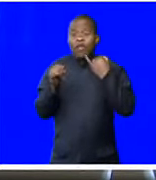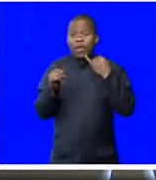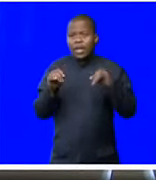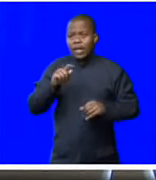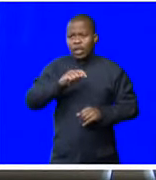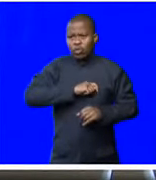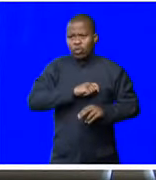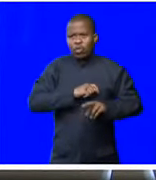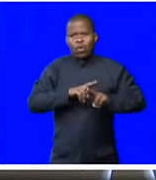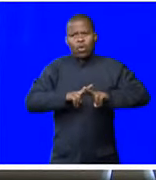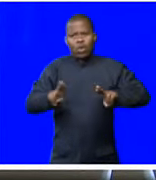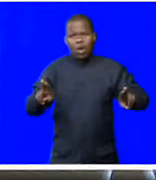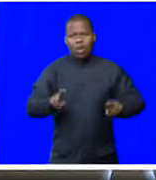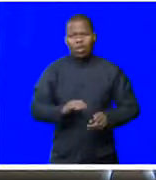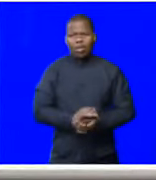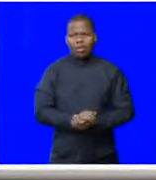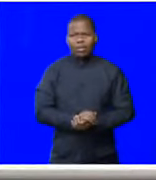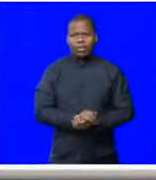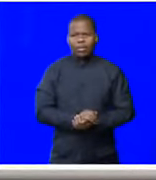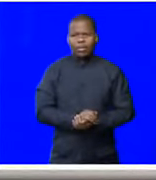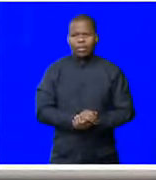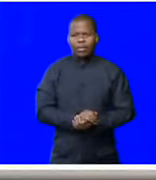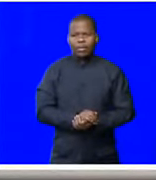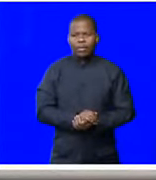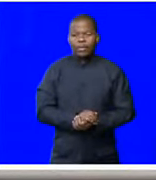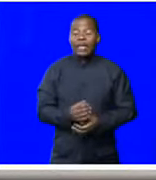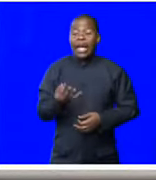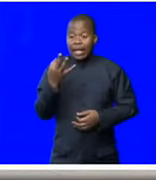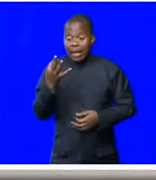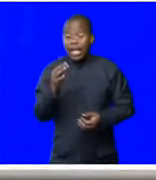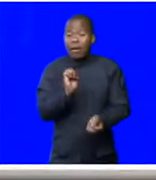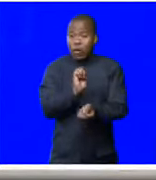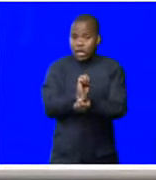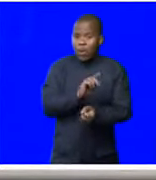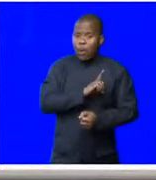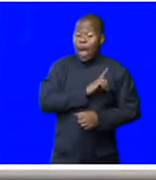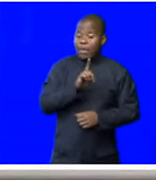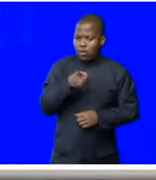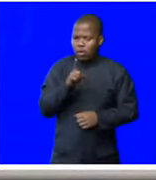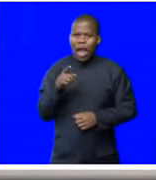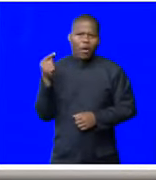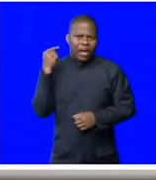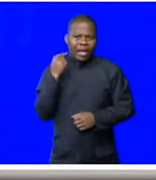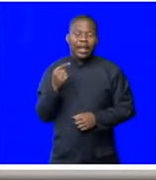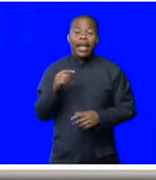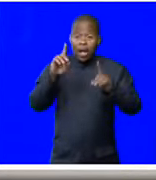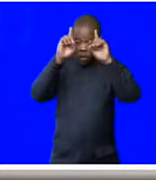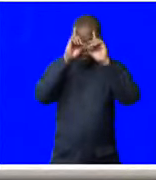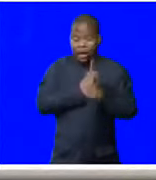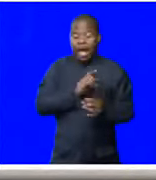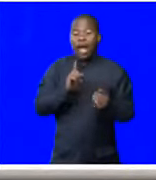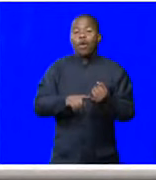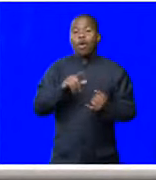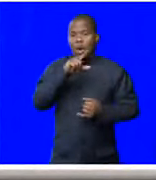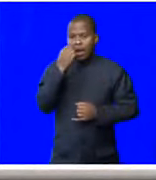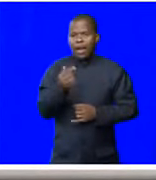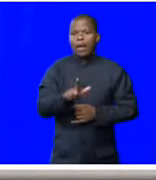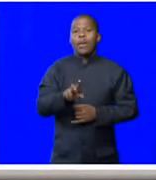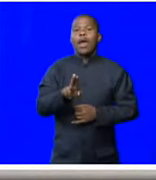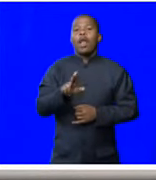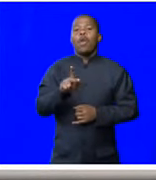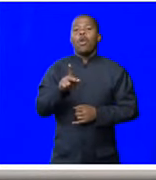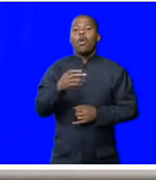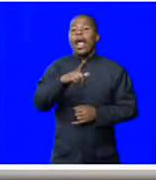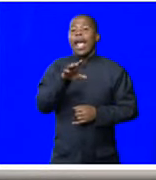cannot dignify them with any further comment. Three suspects have been arrested for the murder of Gadi. These are Philmon Lukele, Sipho Lawrence